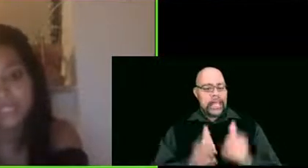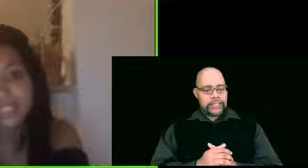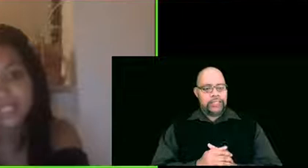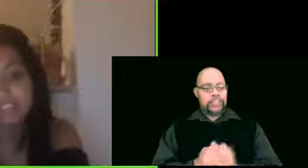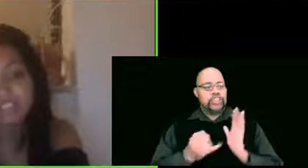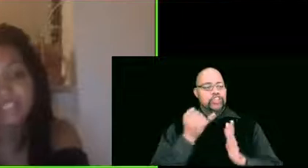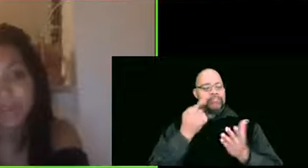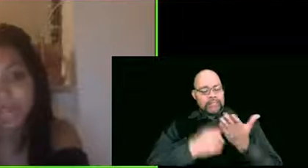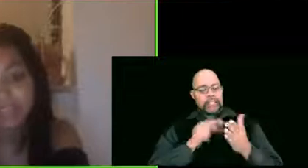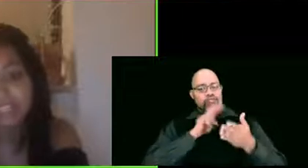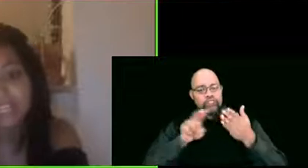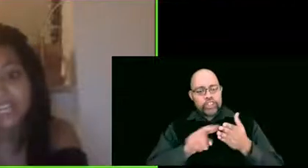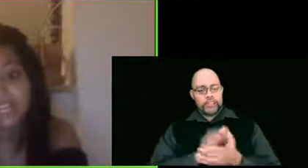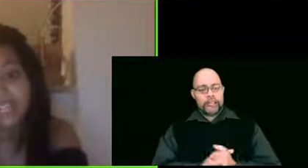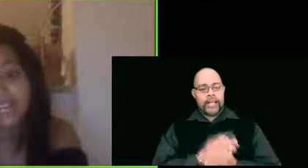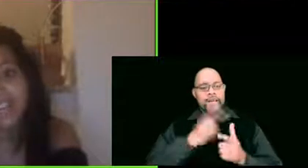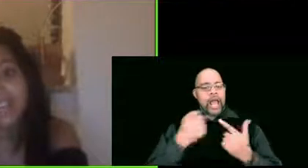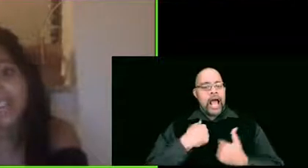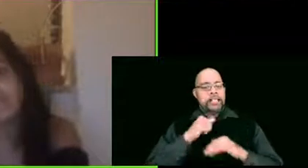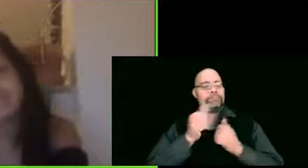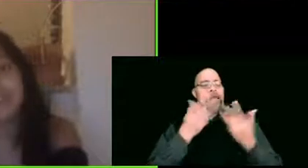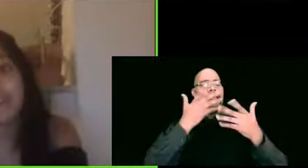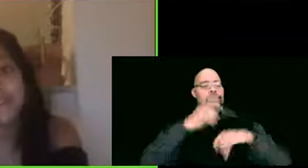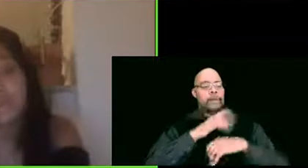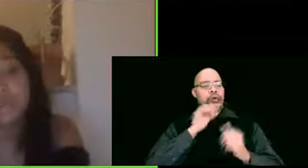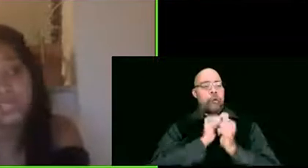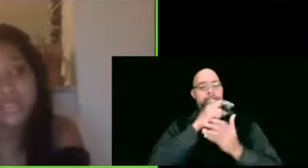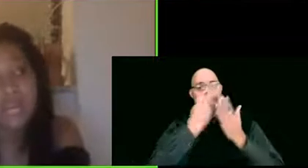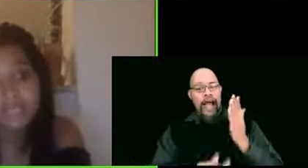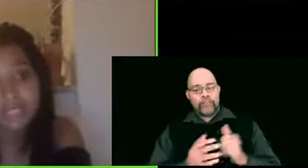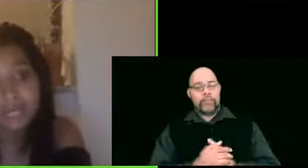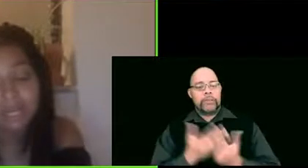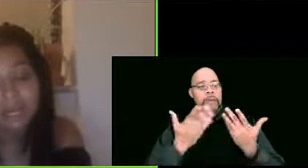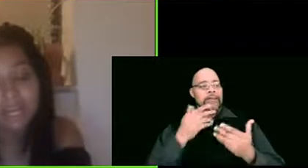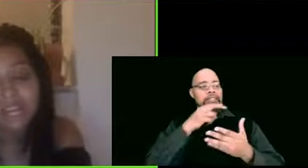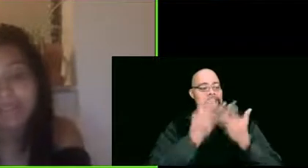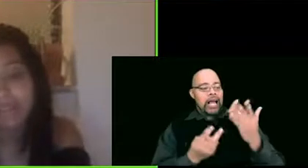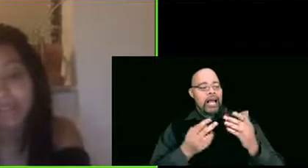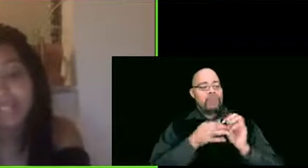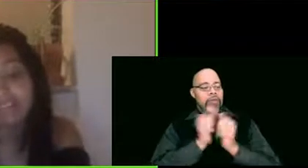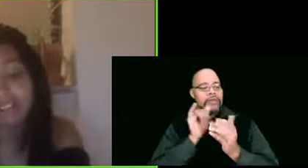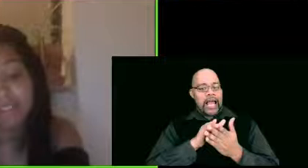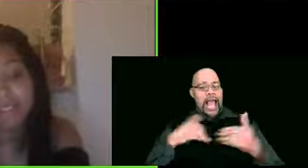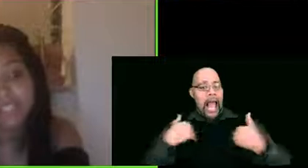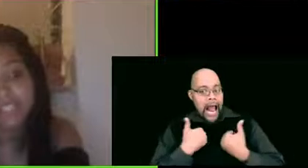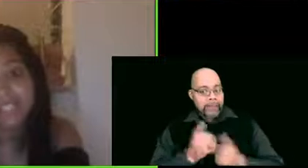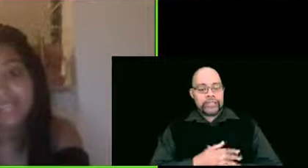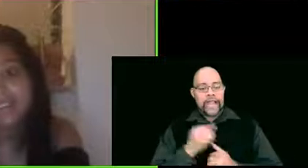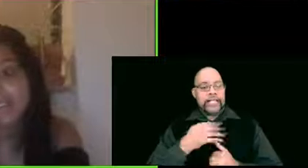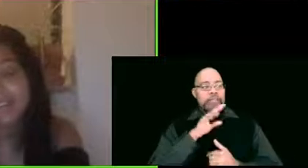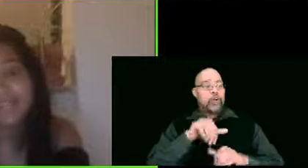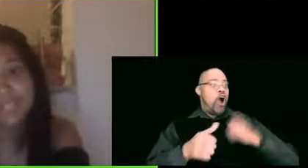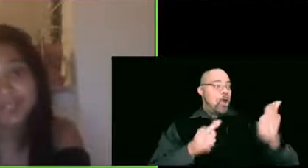with scientists, just going over the research. And then I also spend a lot of time talking to divers who maybe have dived around those